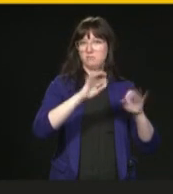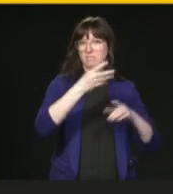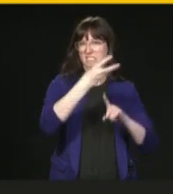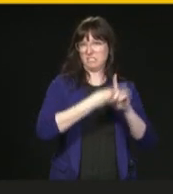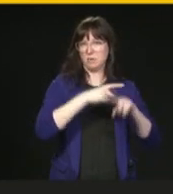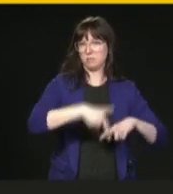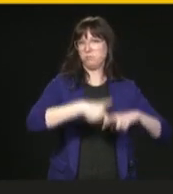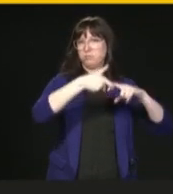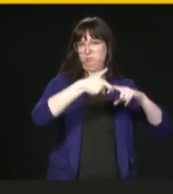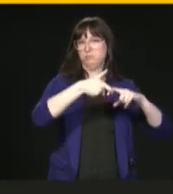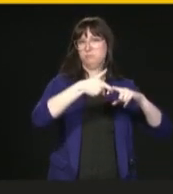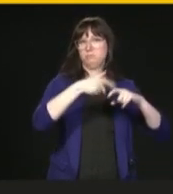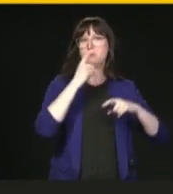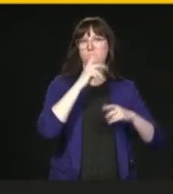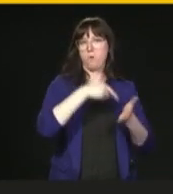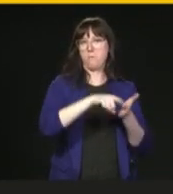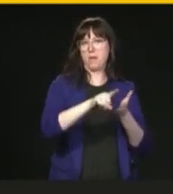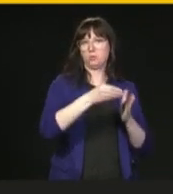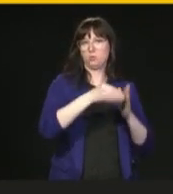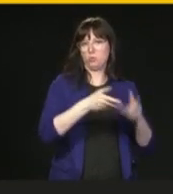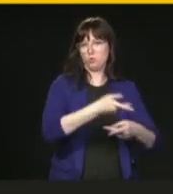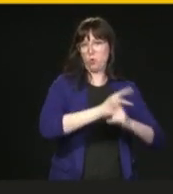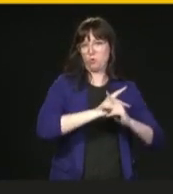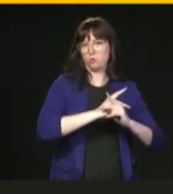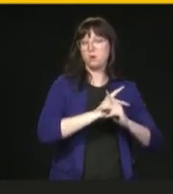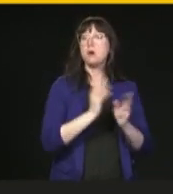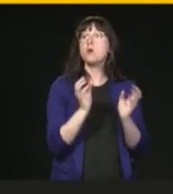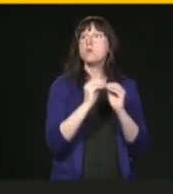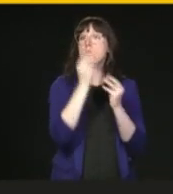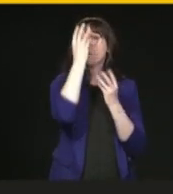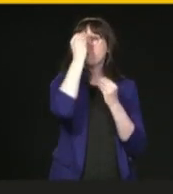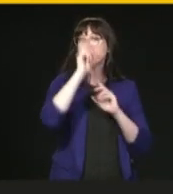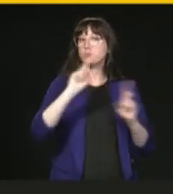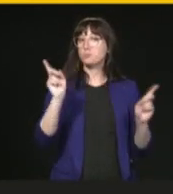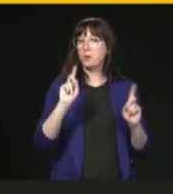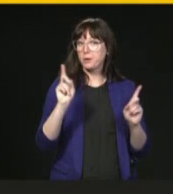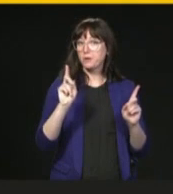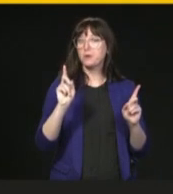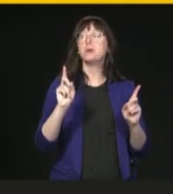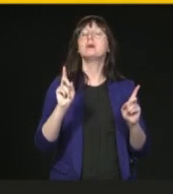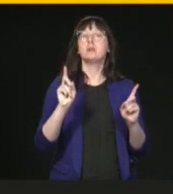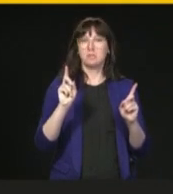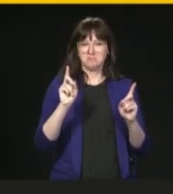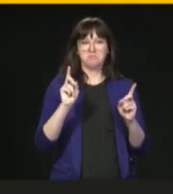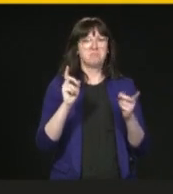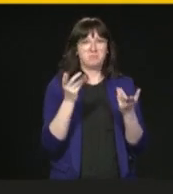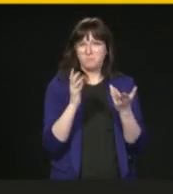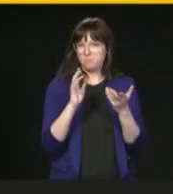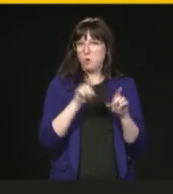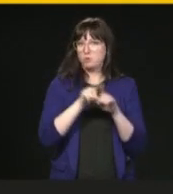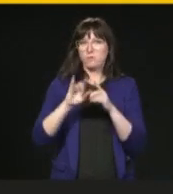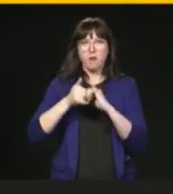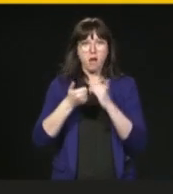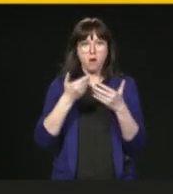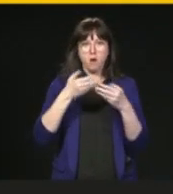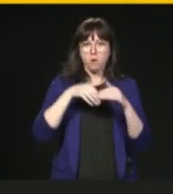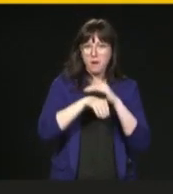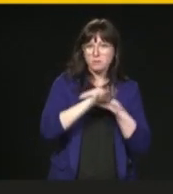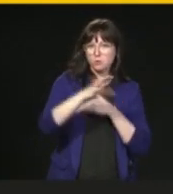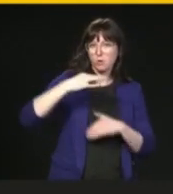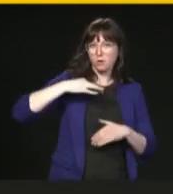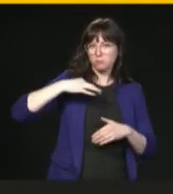their Canada student loans. You can find more information on what else we're doing and how to access your benefits